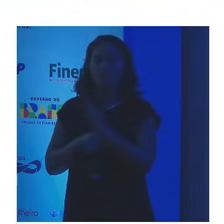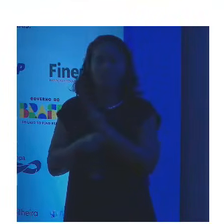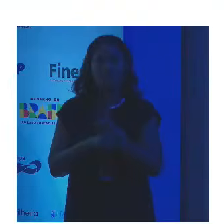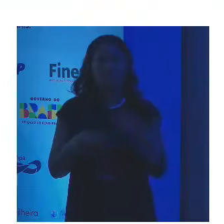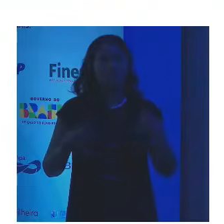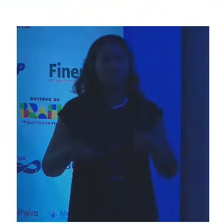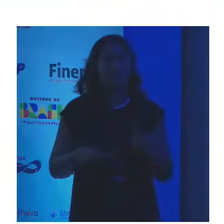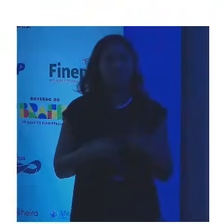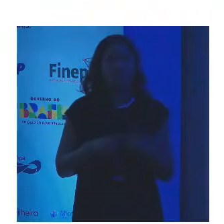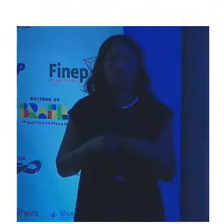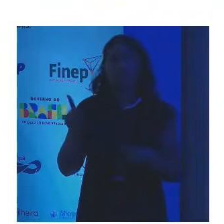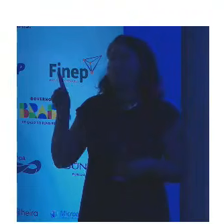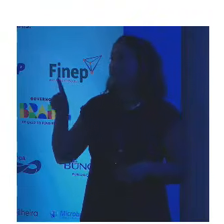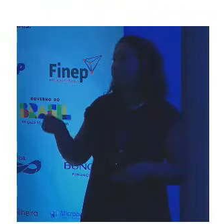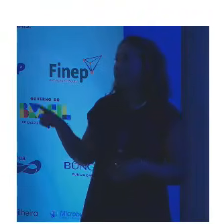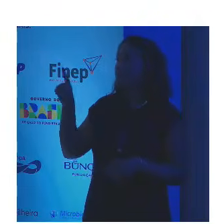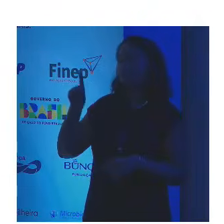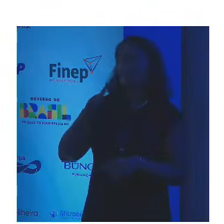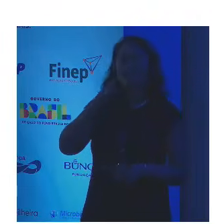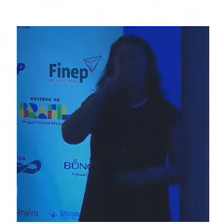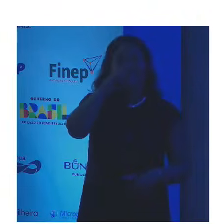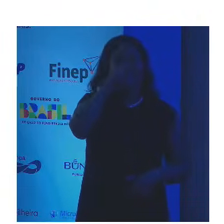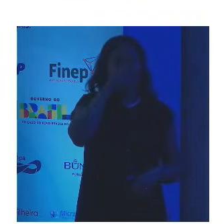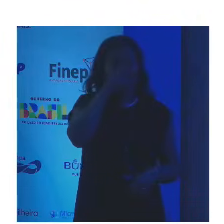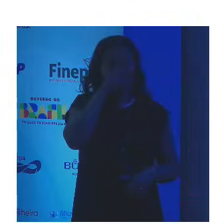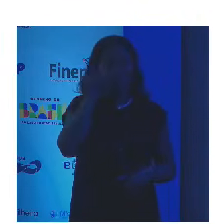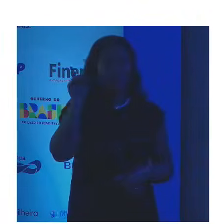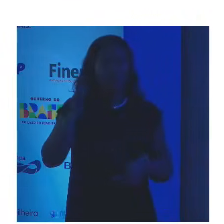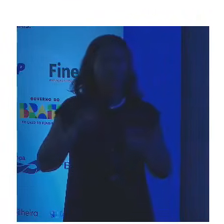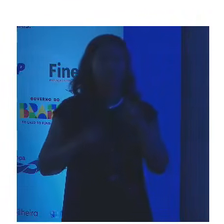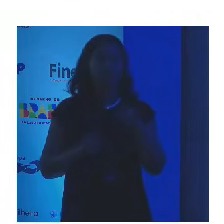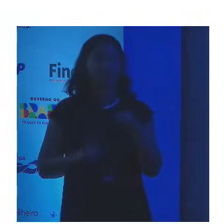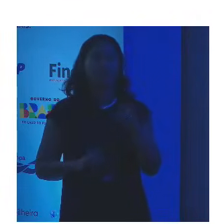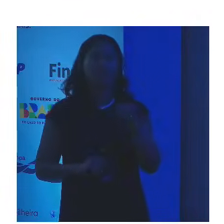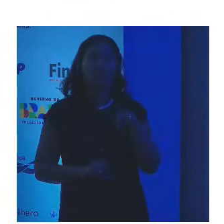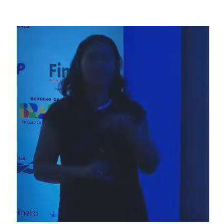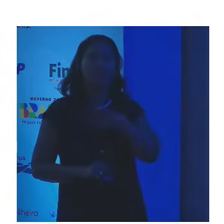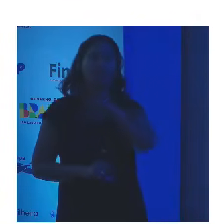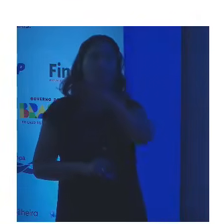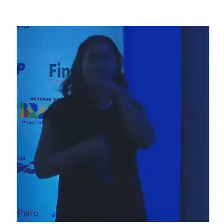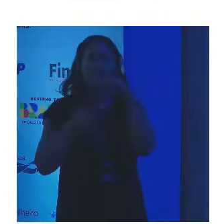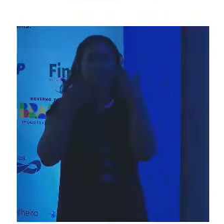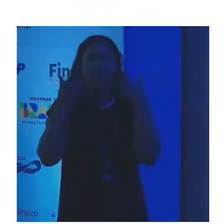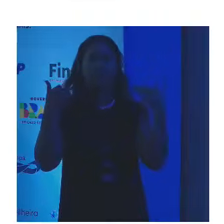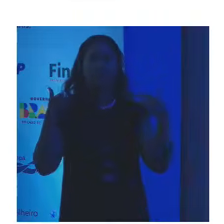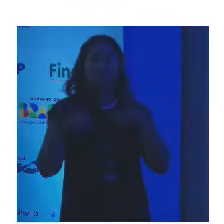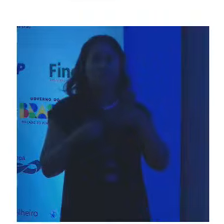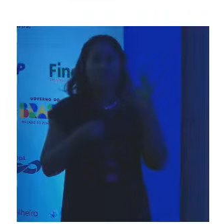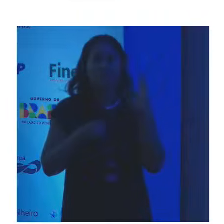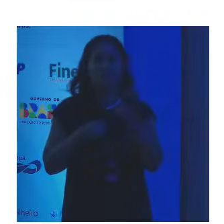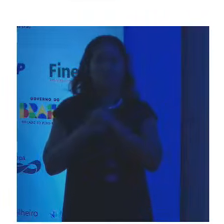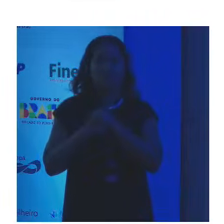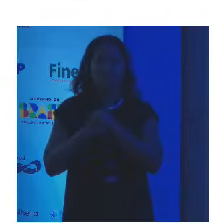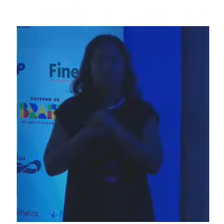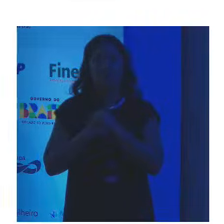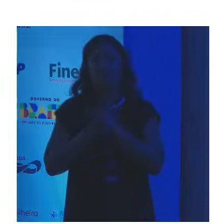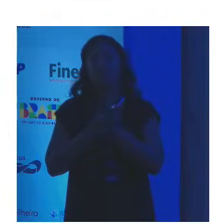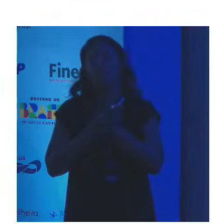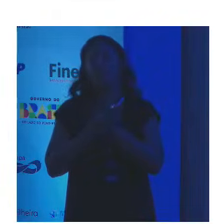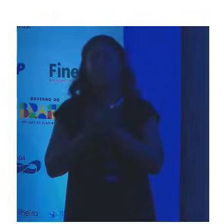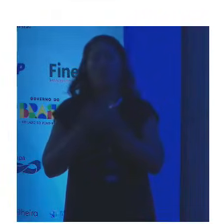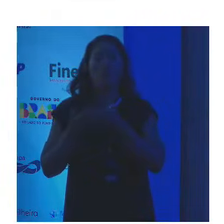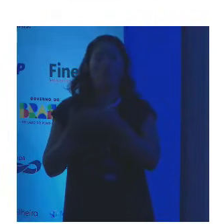the risk of being, we say, the bycatch by a fishing vessel is